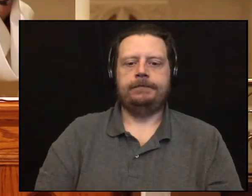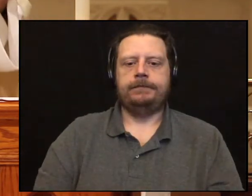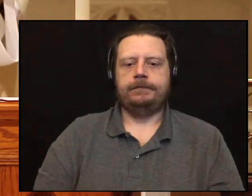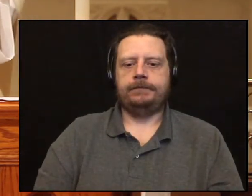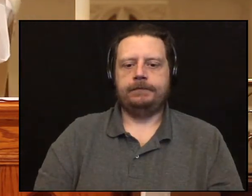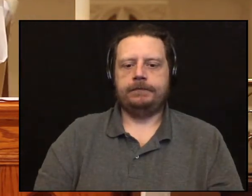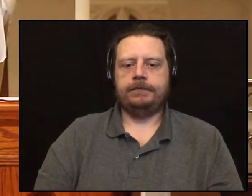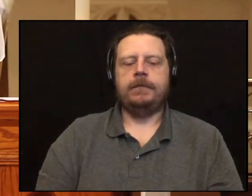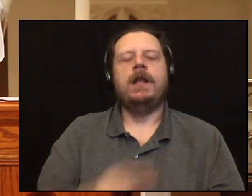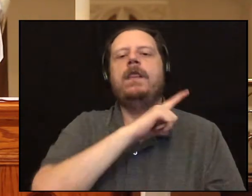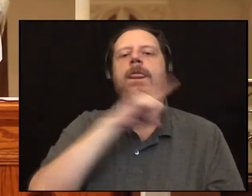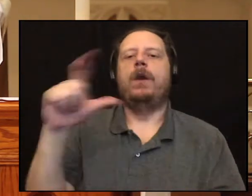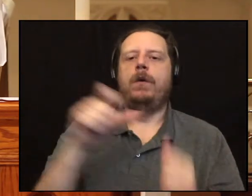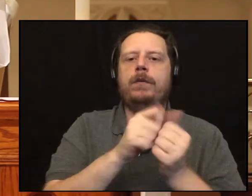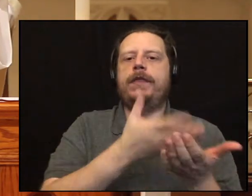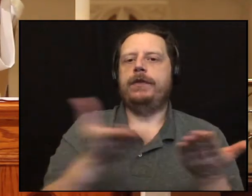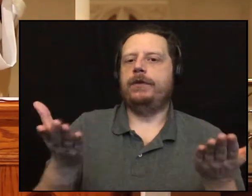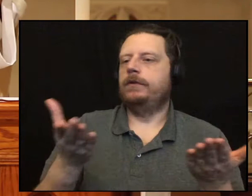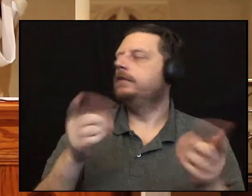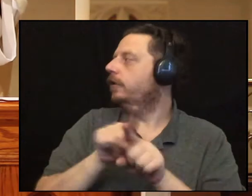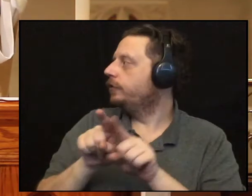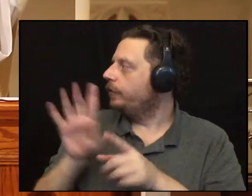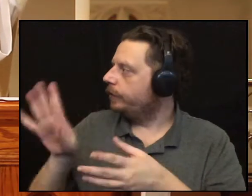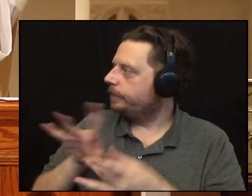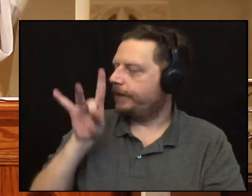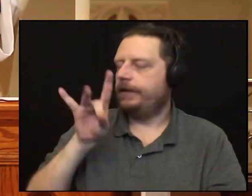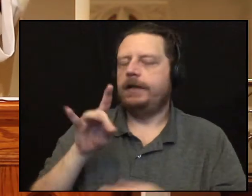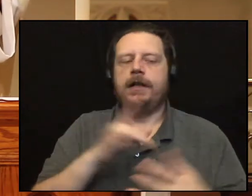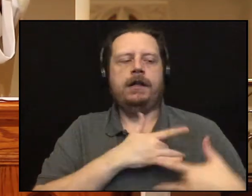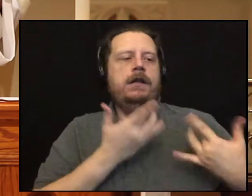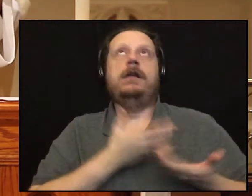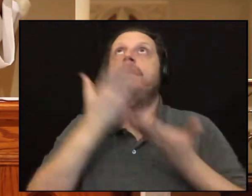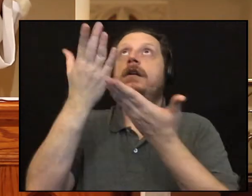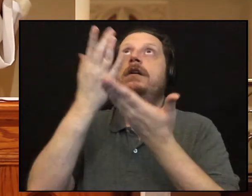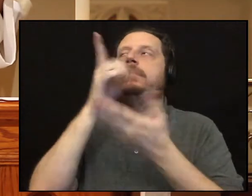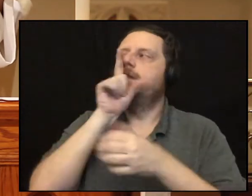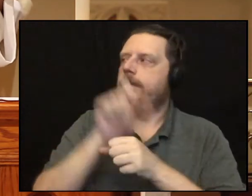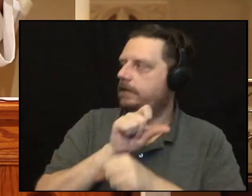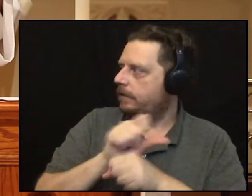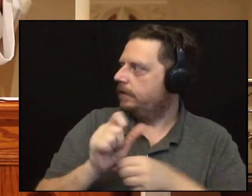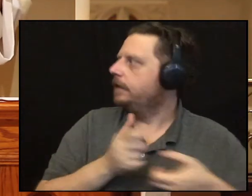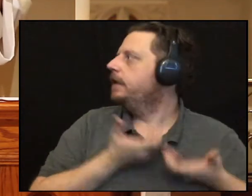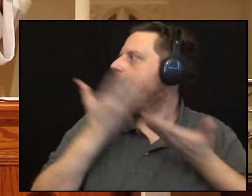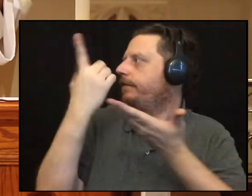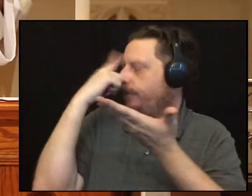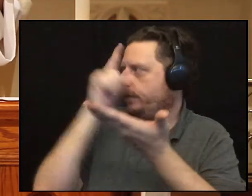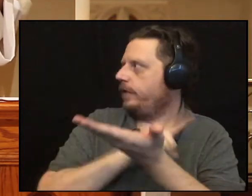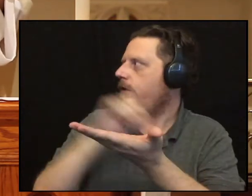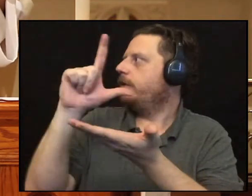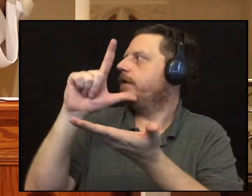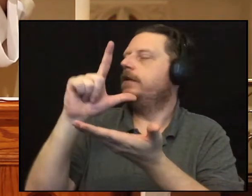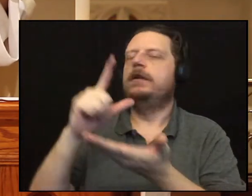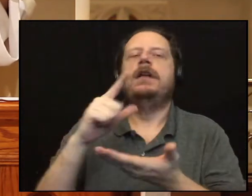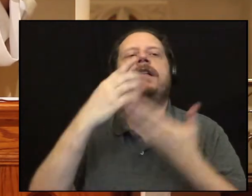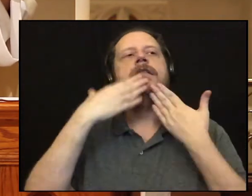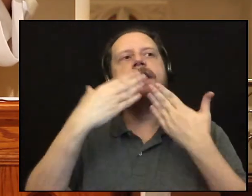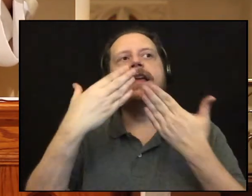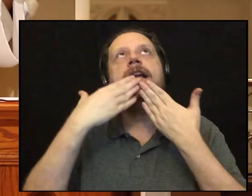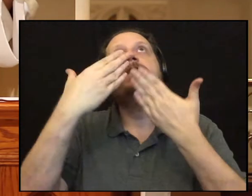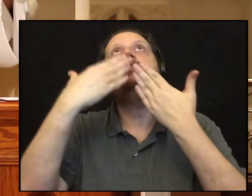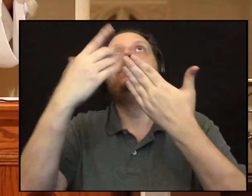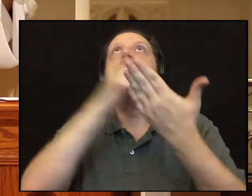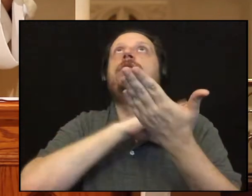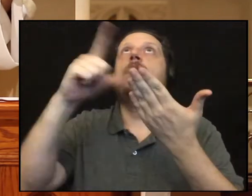The Lord be with you. And with your spirit. Lift up your hearts. We lift them up to the Lord. Let us give thanks to the Lord